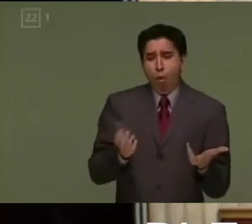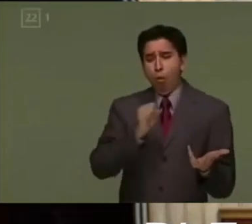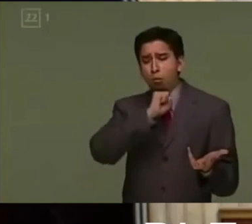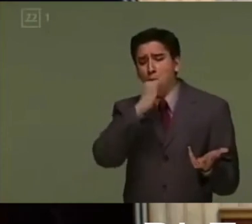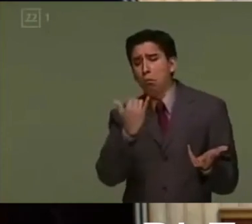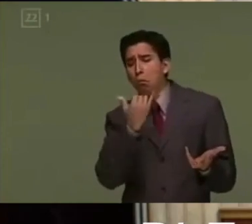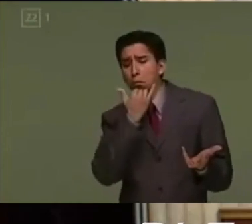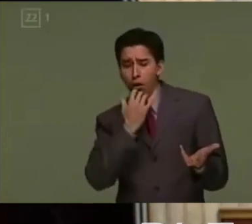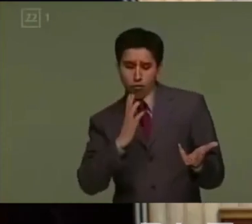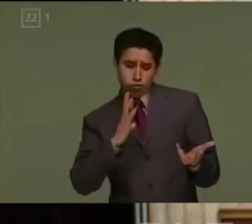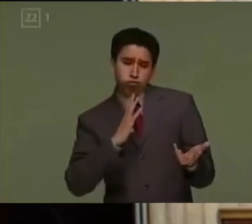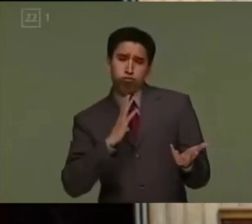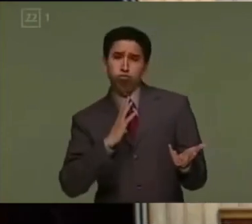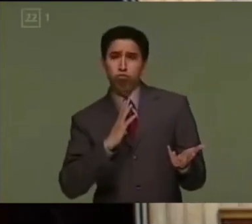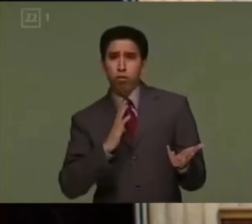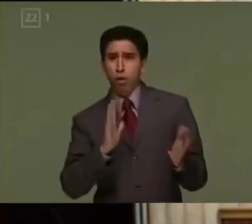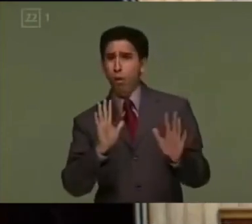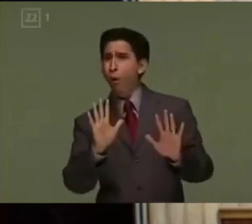fellow named Jesse